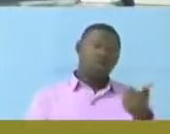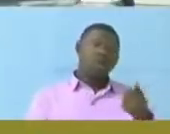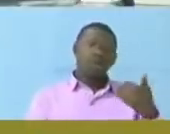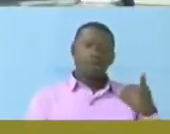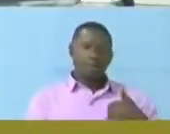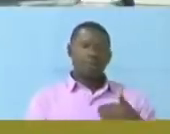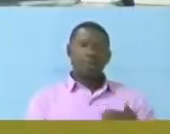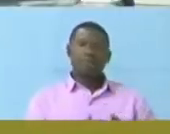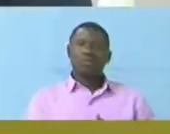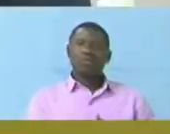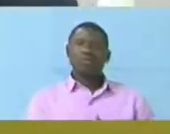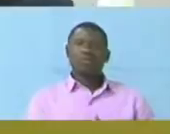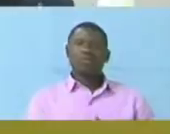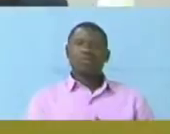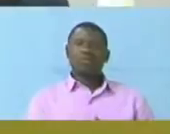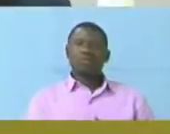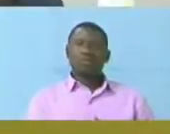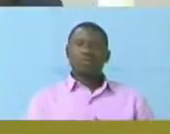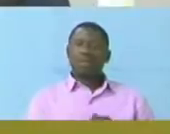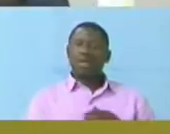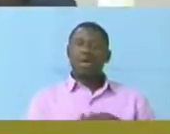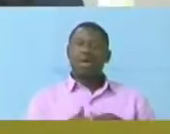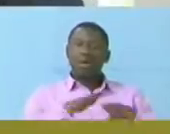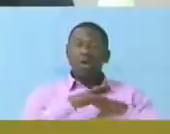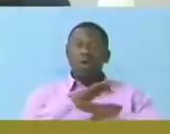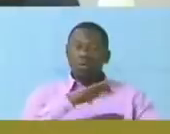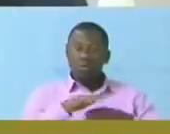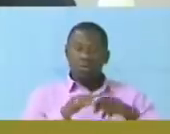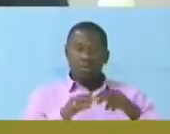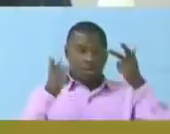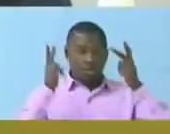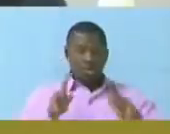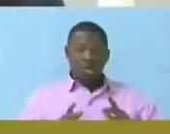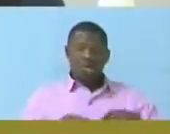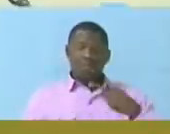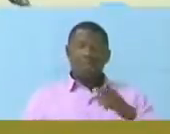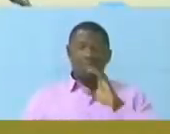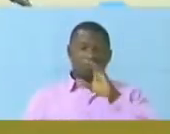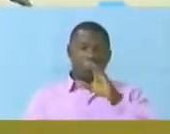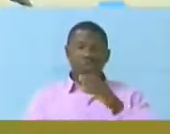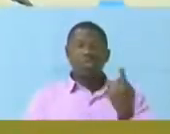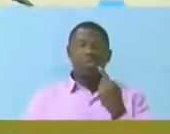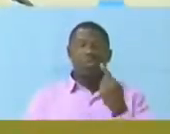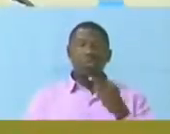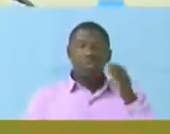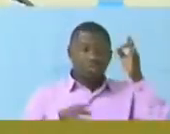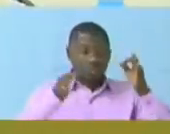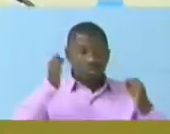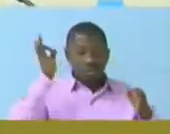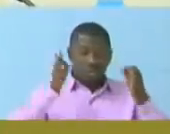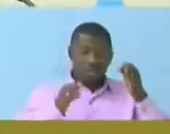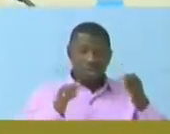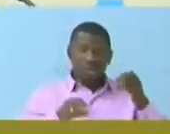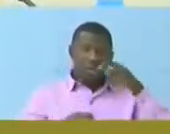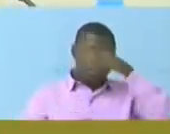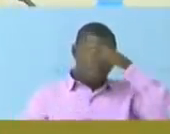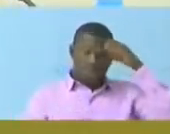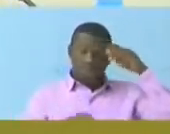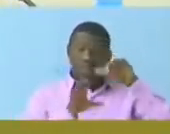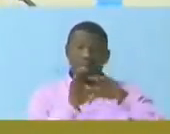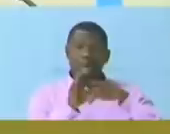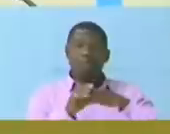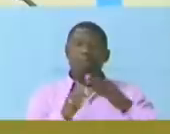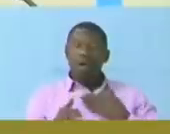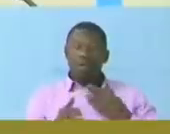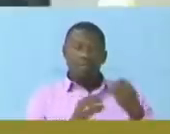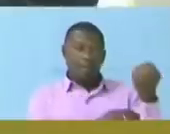people. In fact, under the laws of this country, it's only judicial officers who are empowered by law